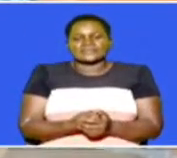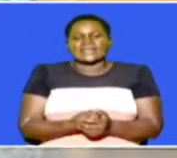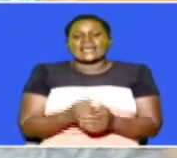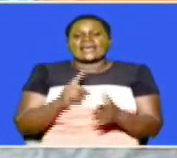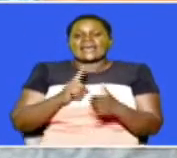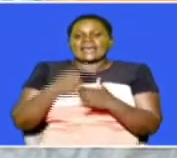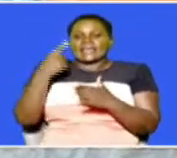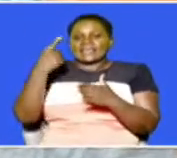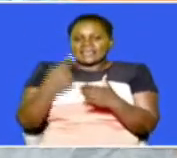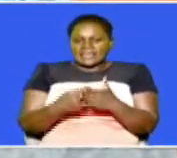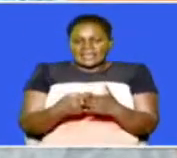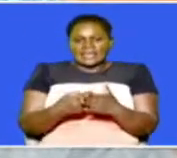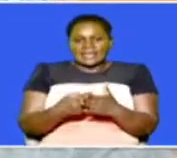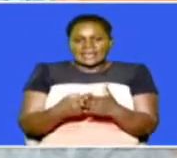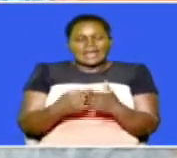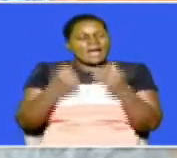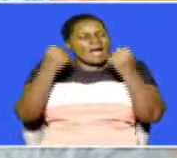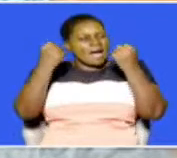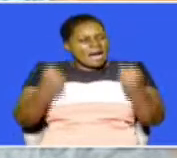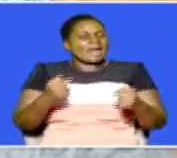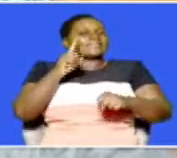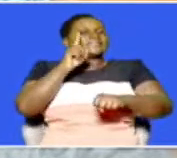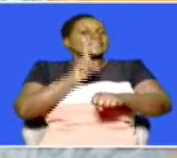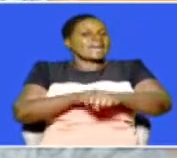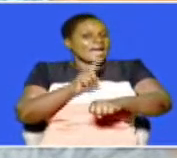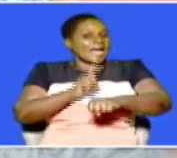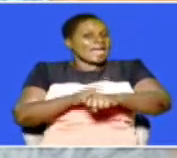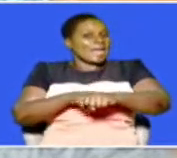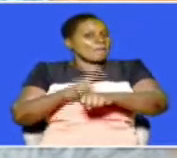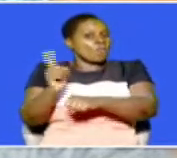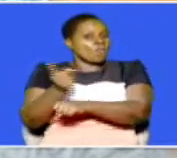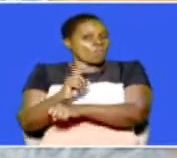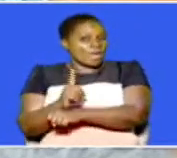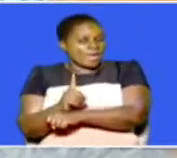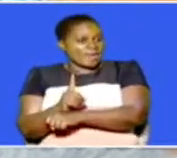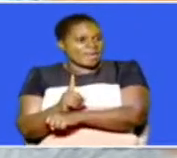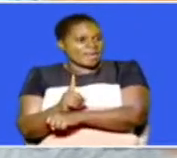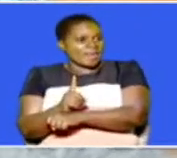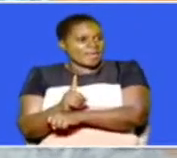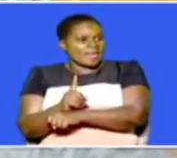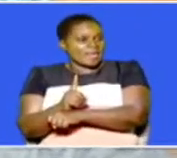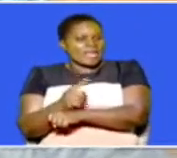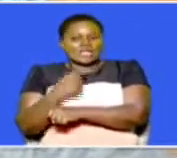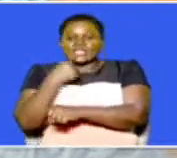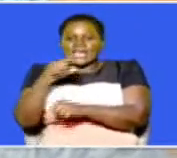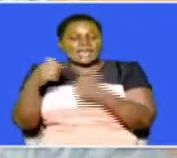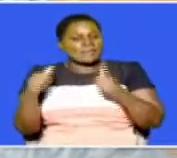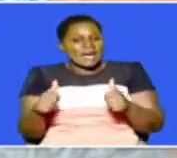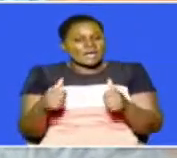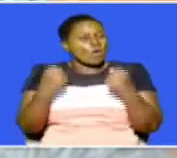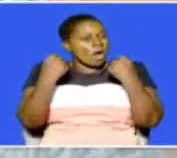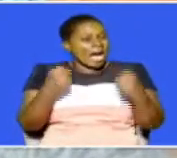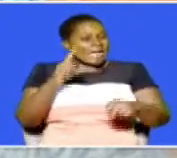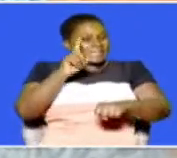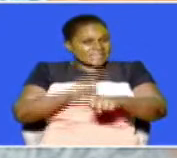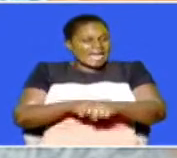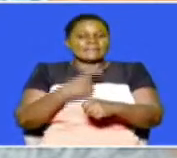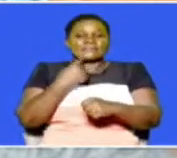And then the most difficult moment, the one that is the untold story,